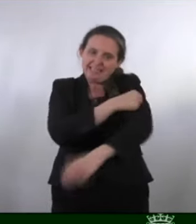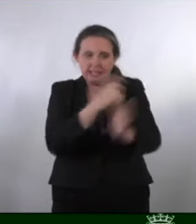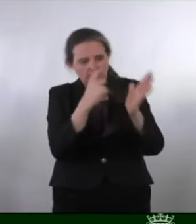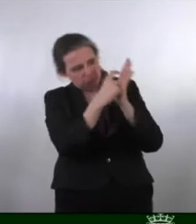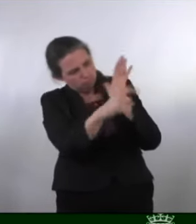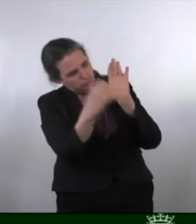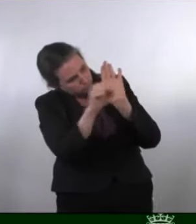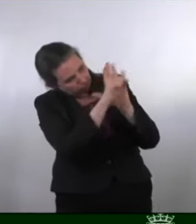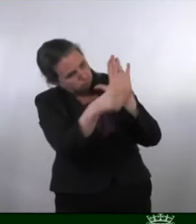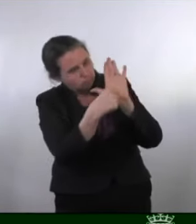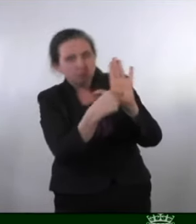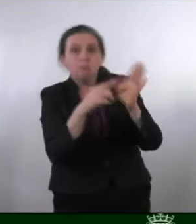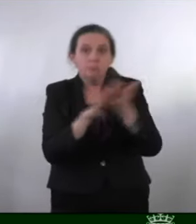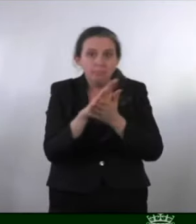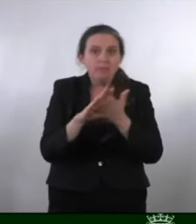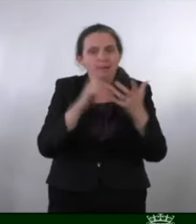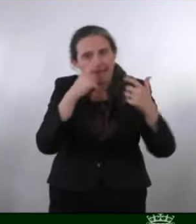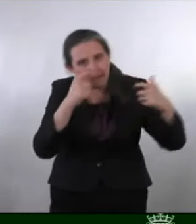Prime Minister.